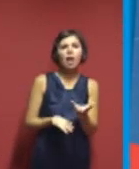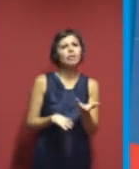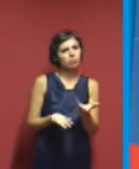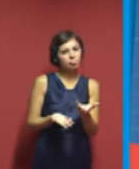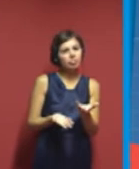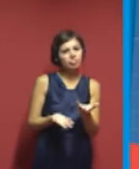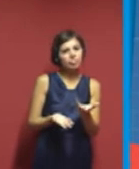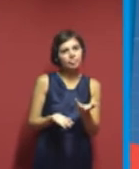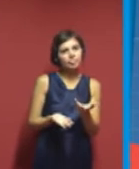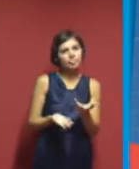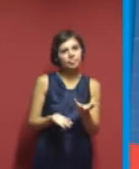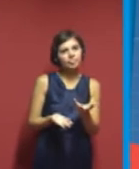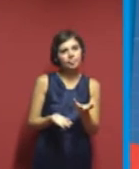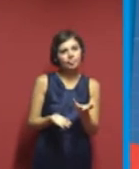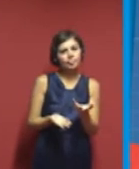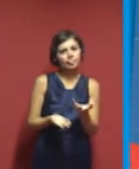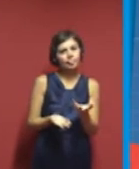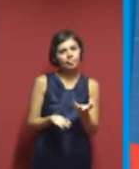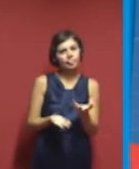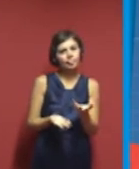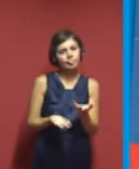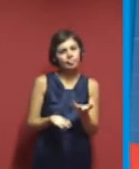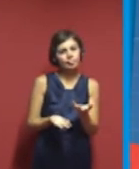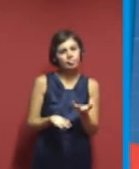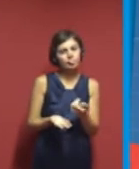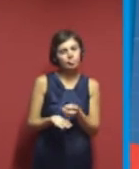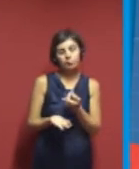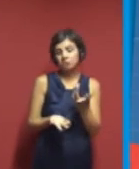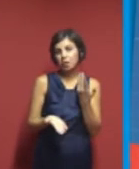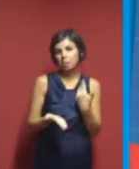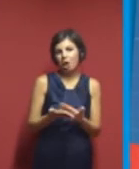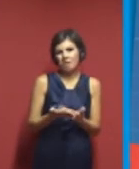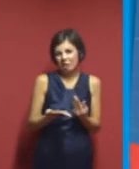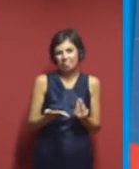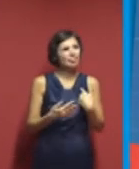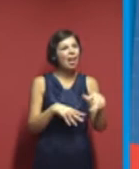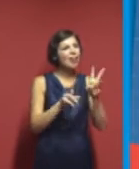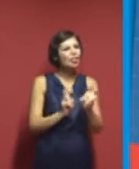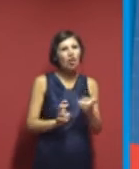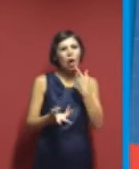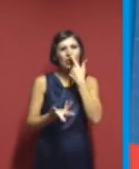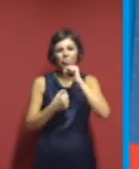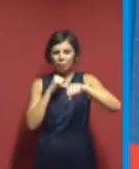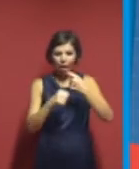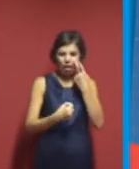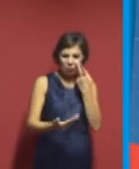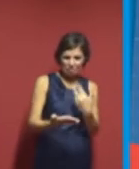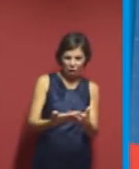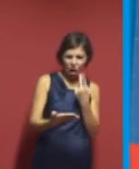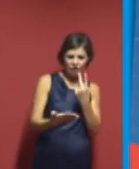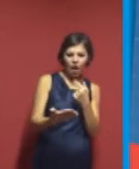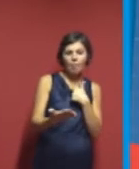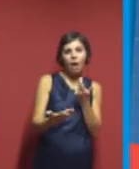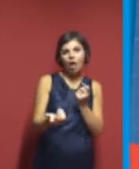electronics were occurring, motion was going on. It's beautiful, but it's not for sale. There's only